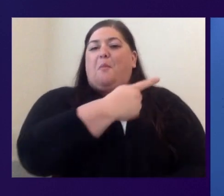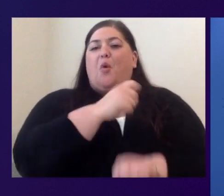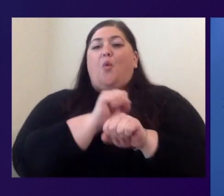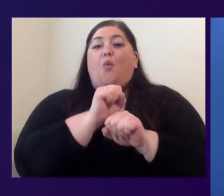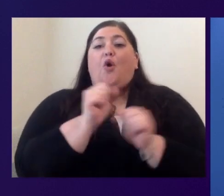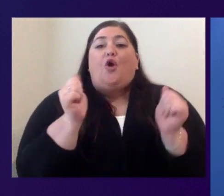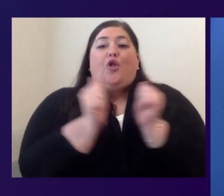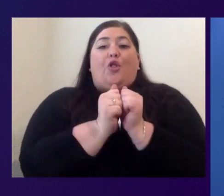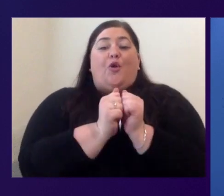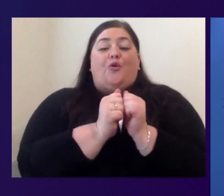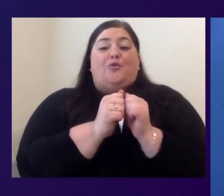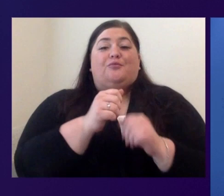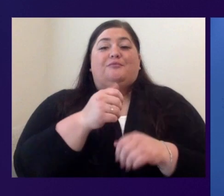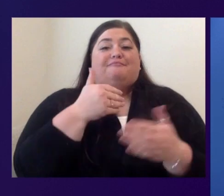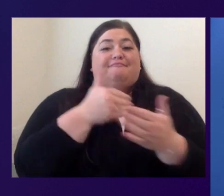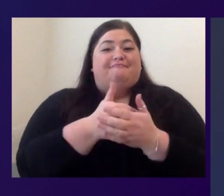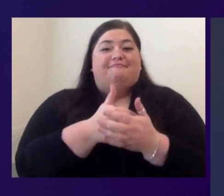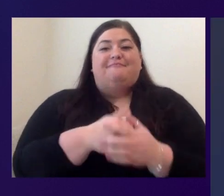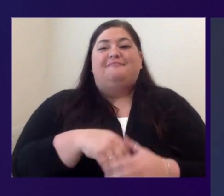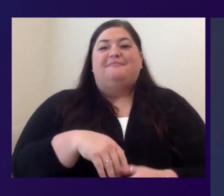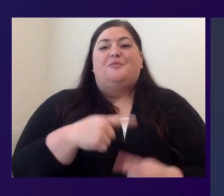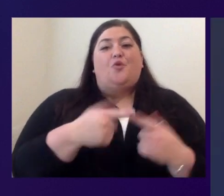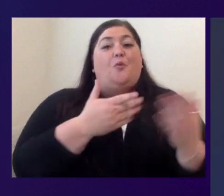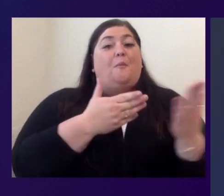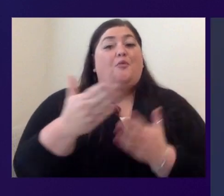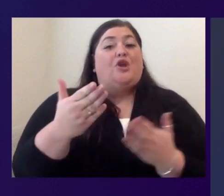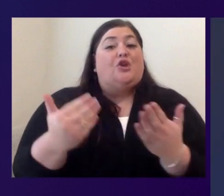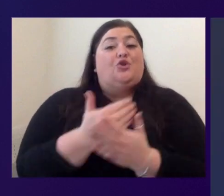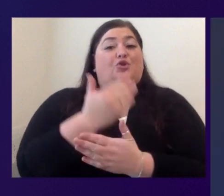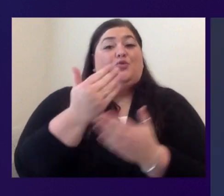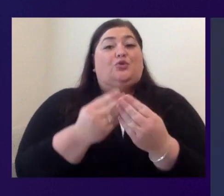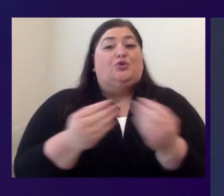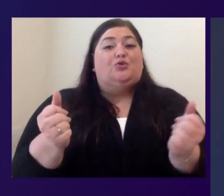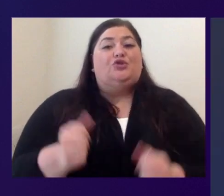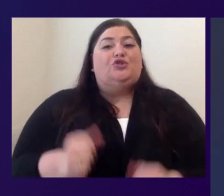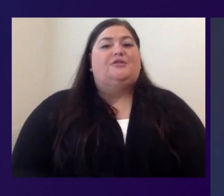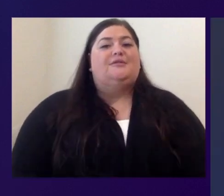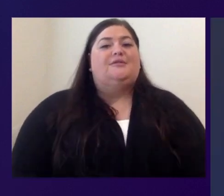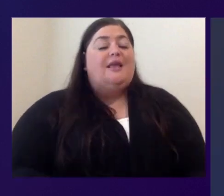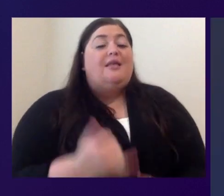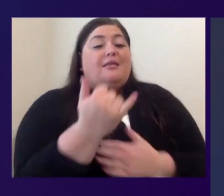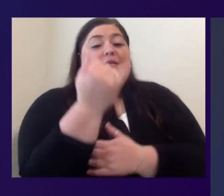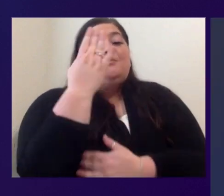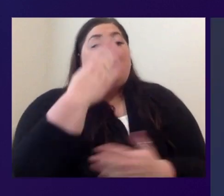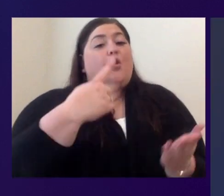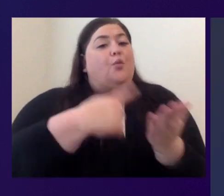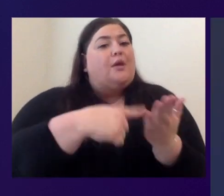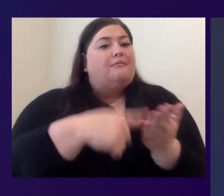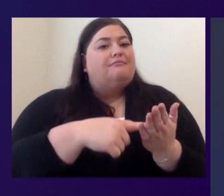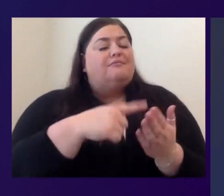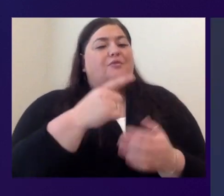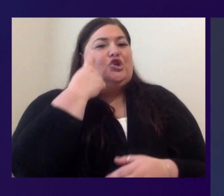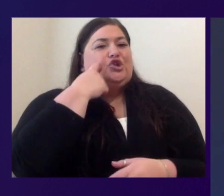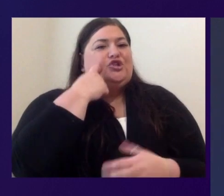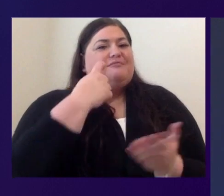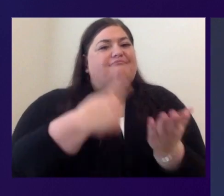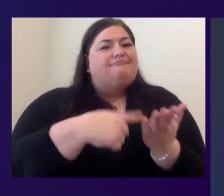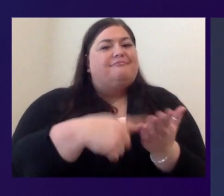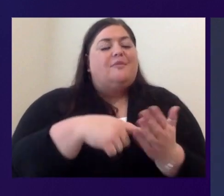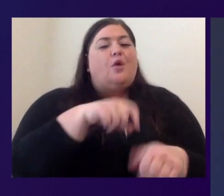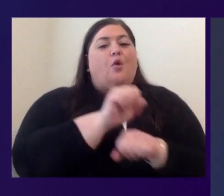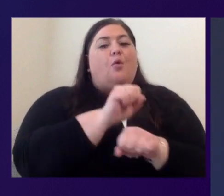bringing new features out. Well, so a lot of the segments so far this morning has been around workspaces. We just got done talking about workspaces